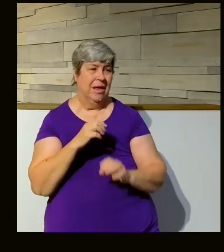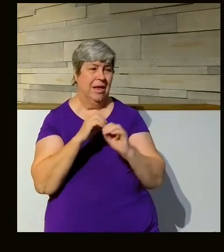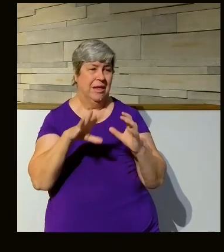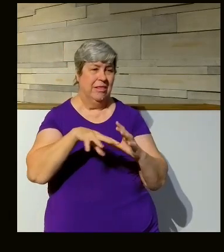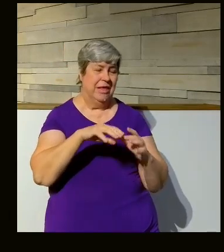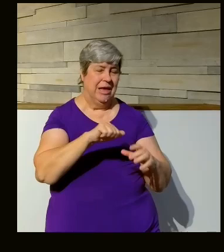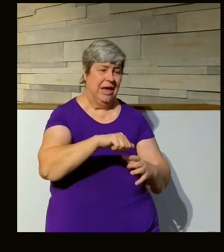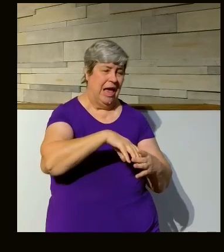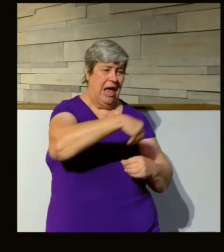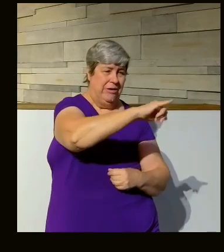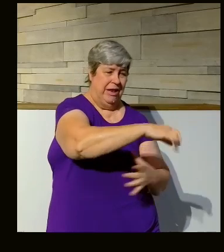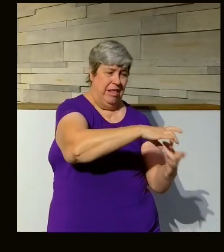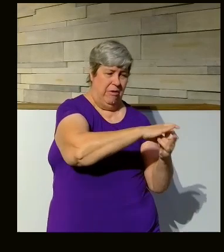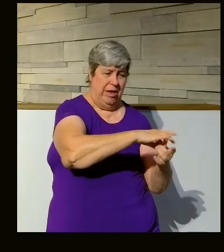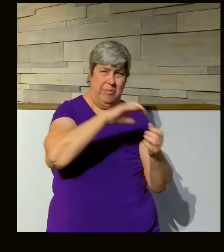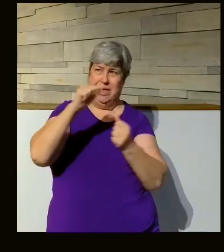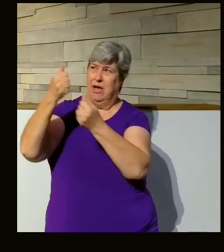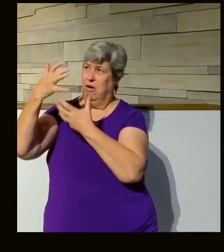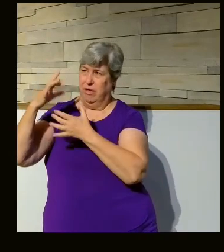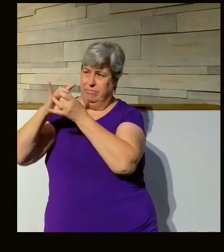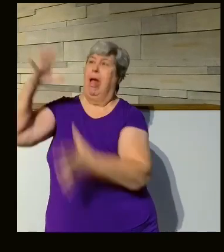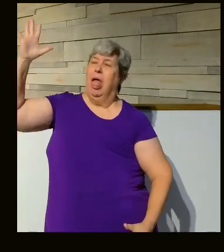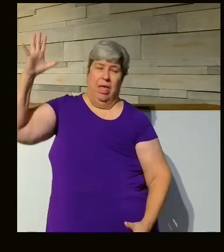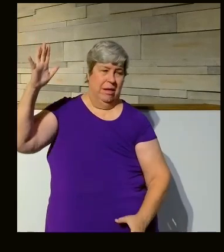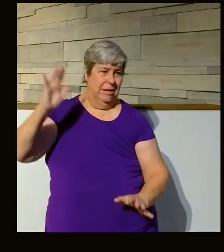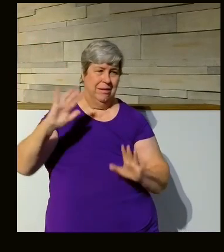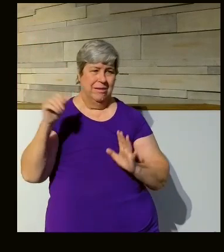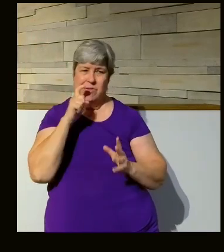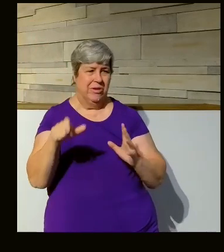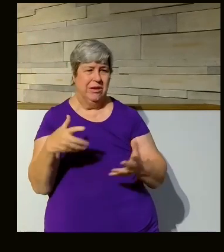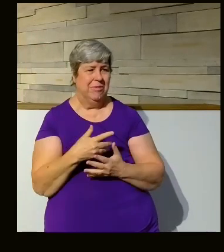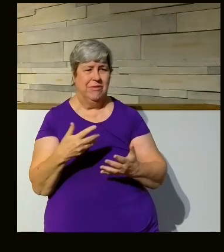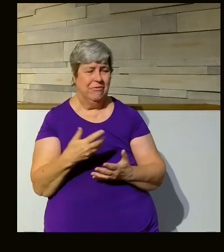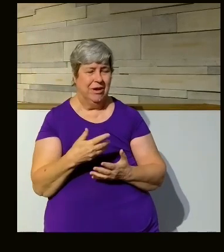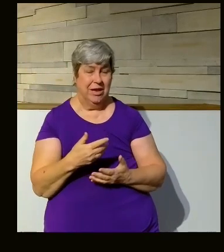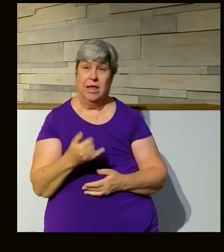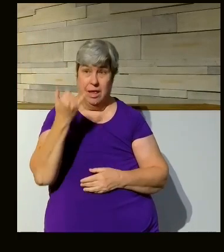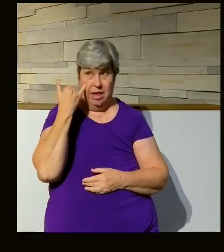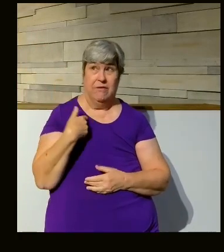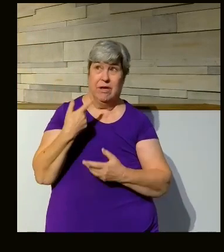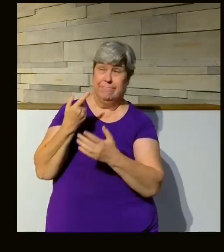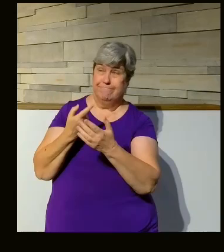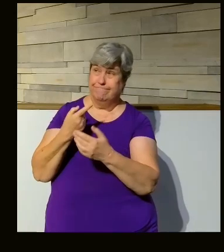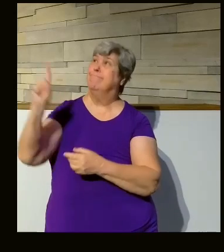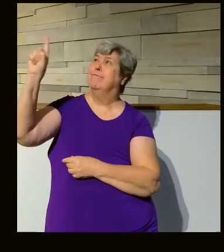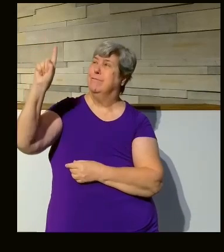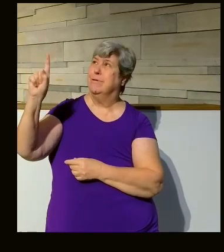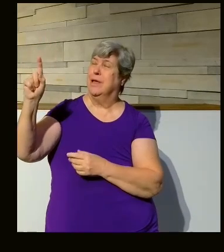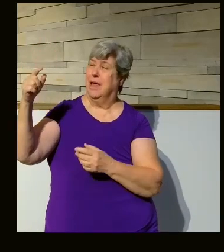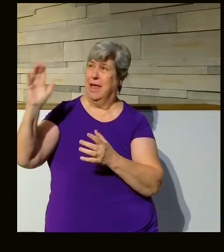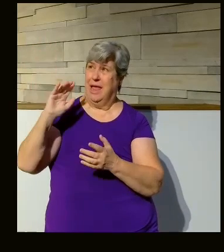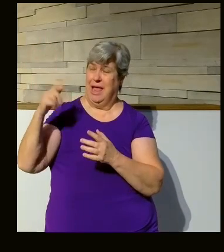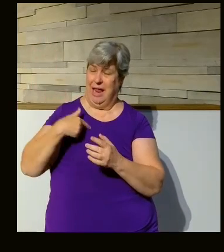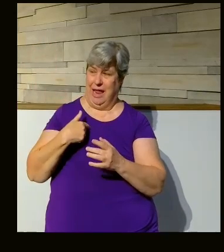of our relationship is going to damage us to the point where we need to be afraid. Now, if I violate God's rules, if I hurt our